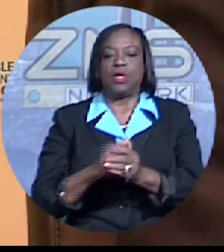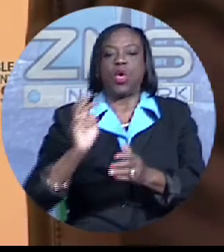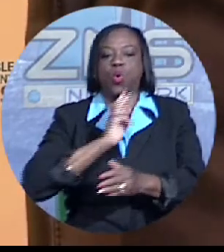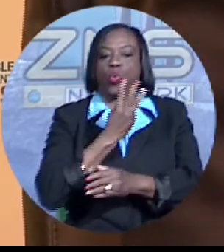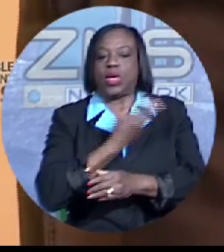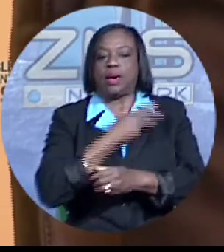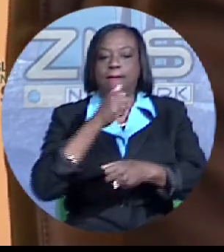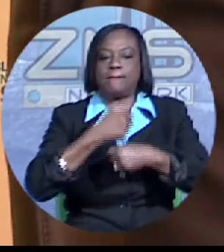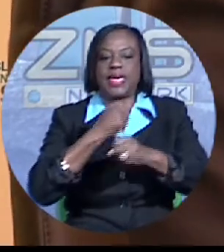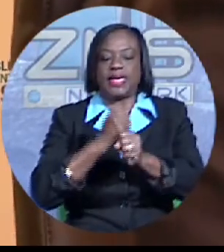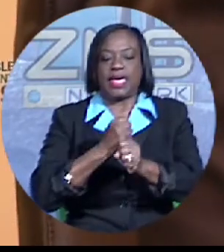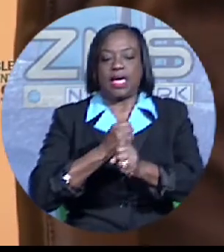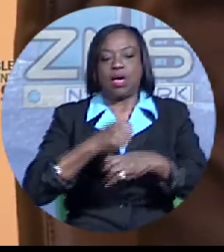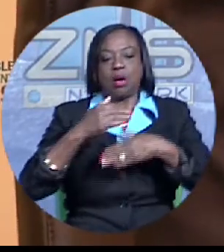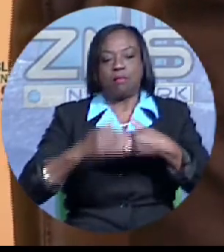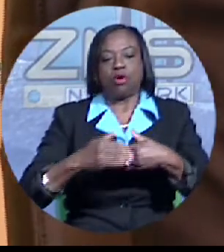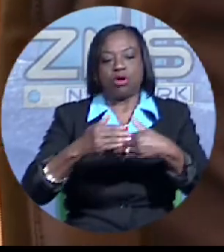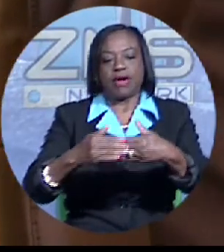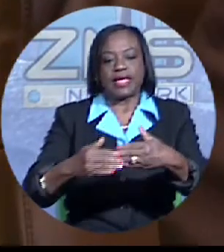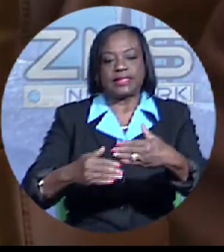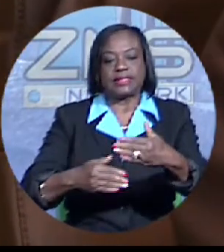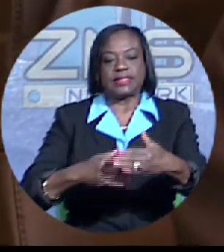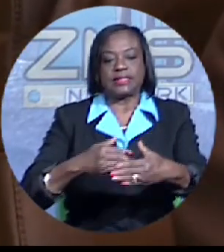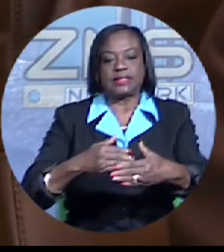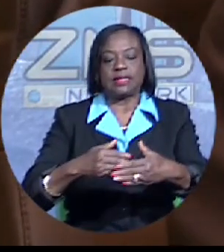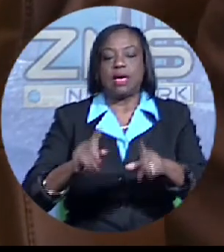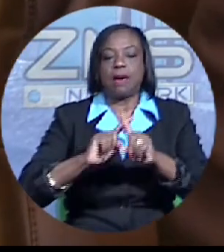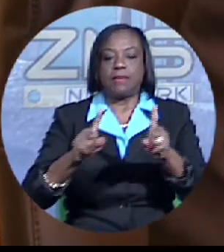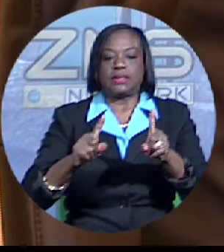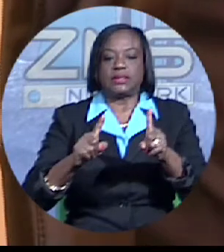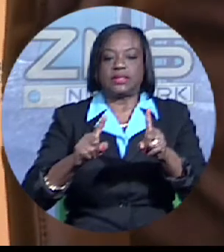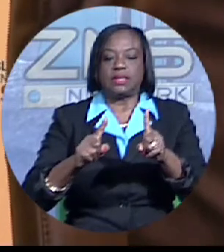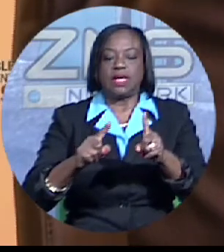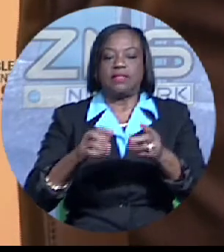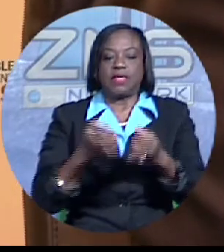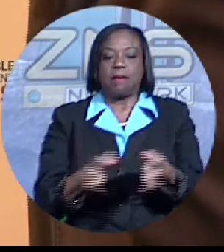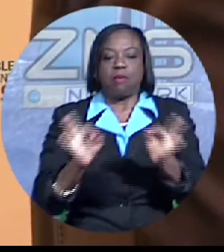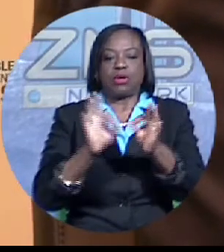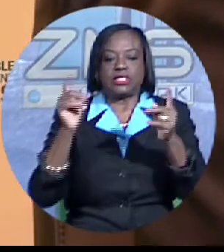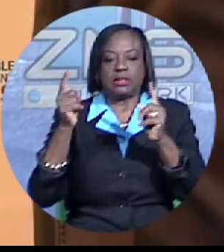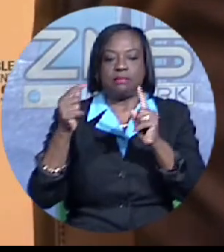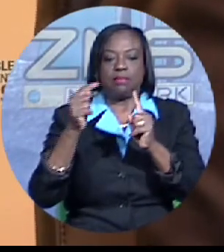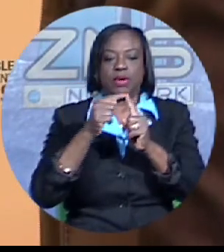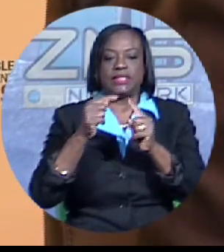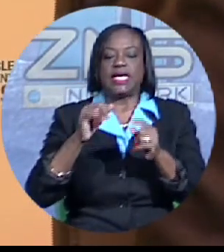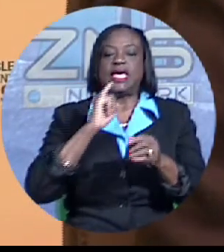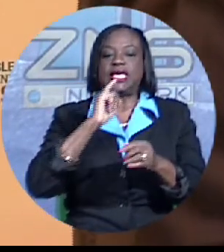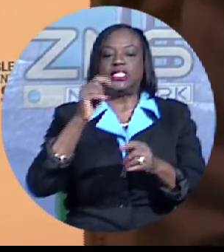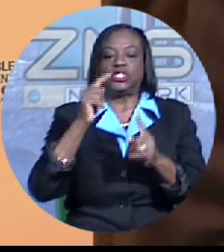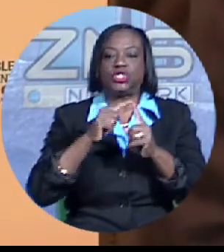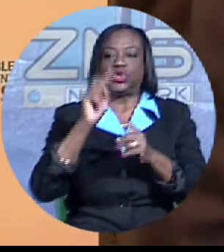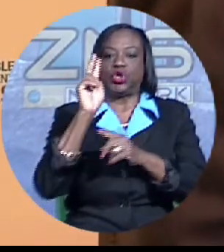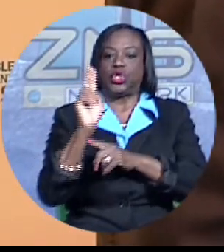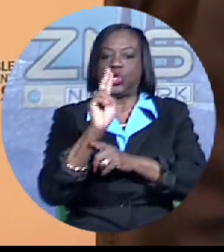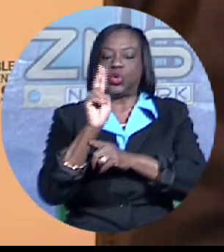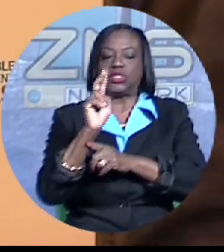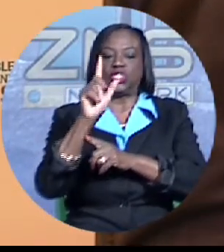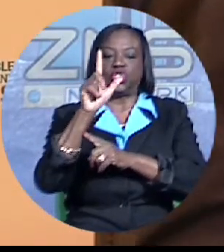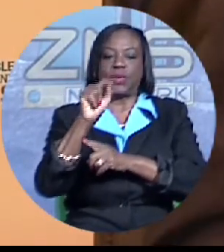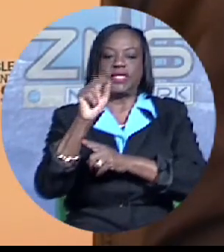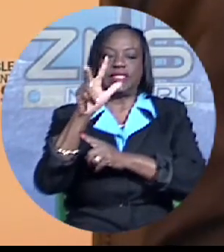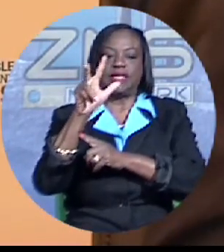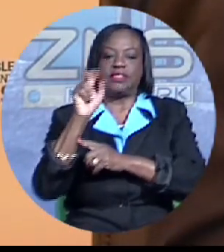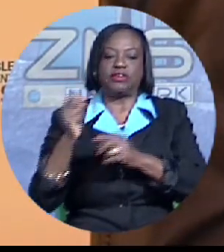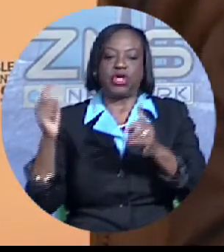feel. Right, but I think the most important point for us is to use the 2030 Sustainable